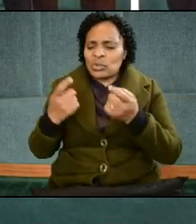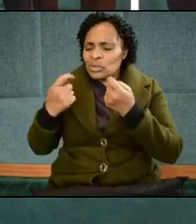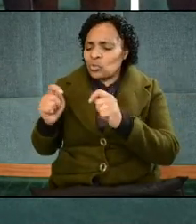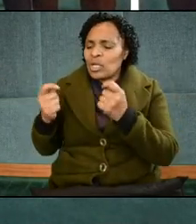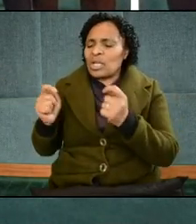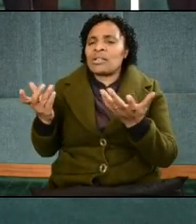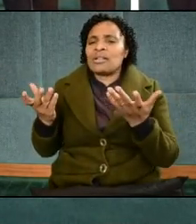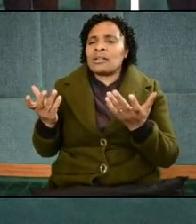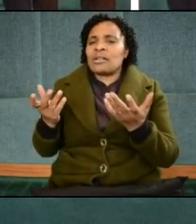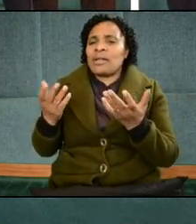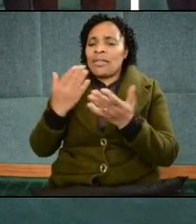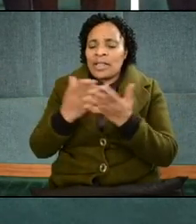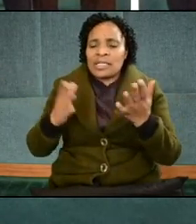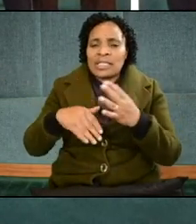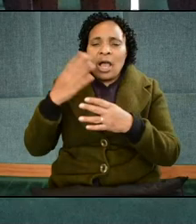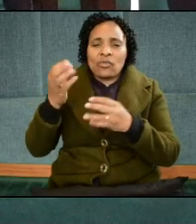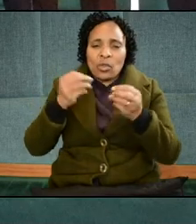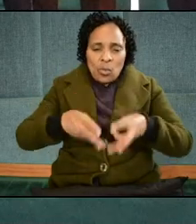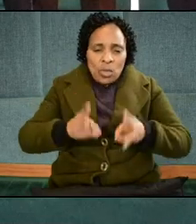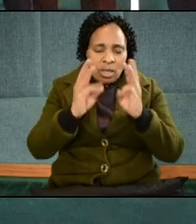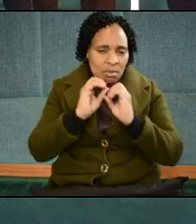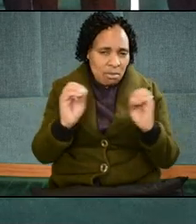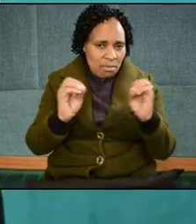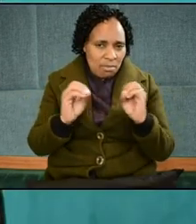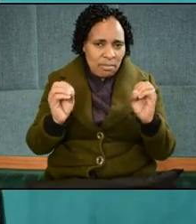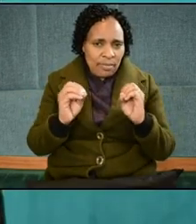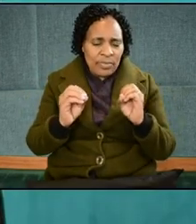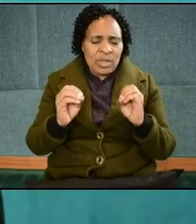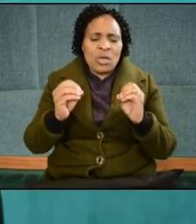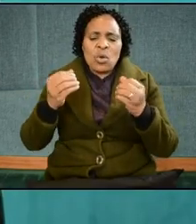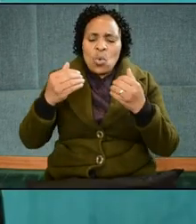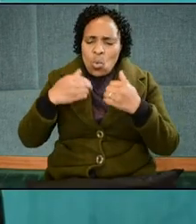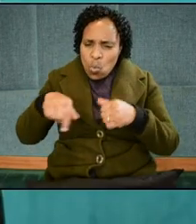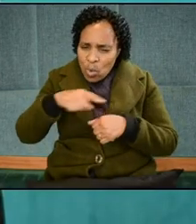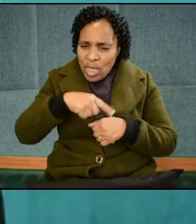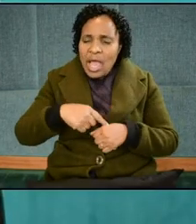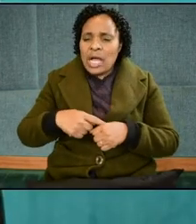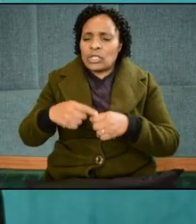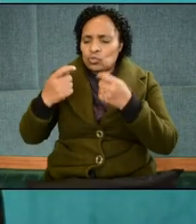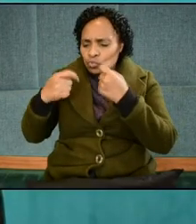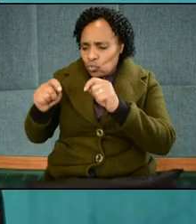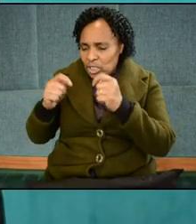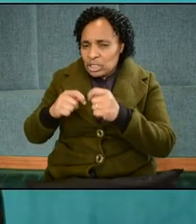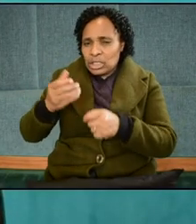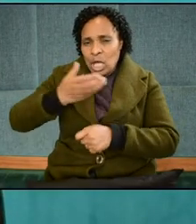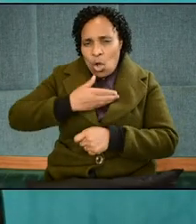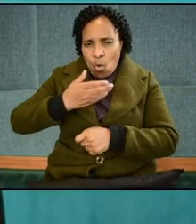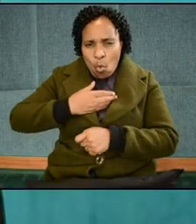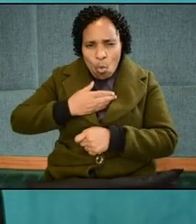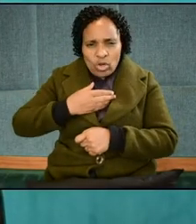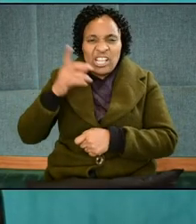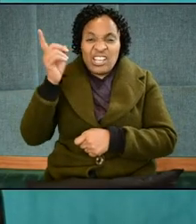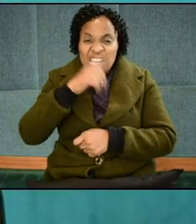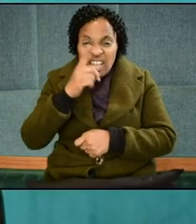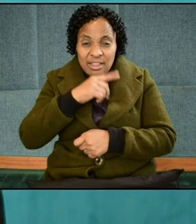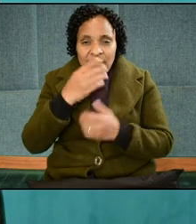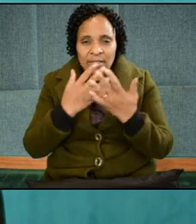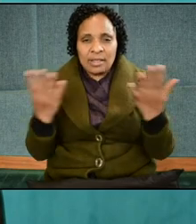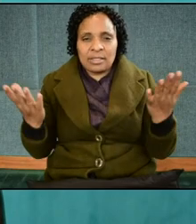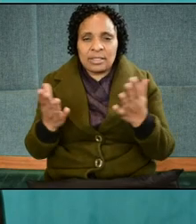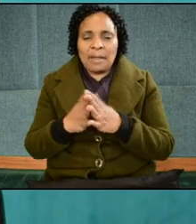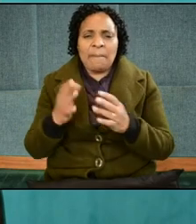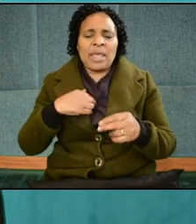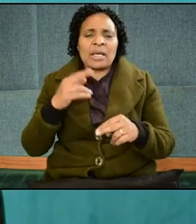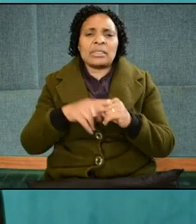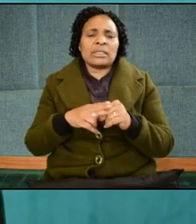for things that are totally out of our way. We are tempted after our own lust. And, you know, I'll be sitting here and